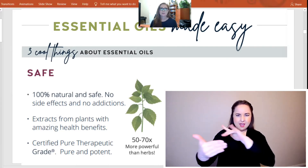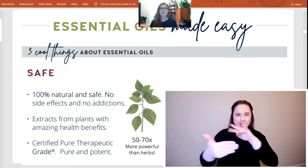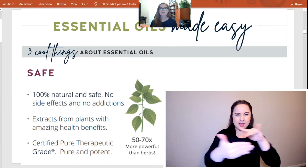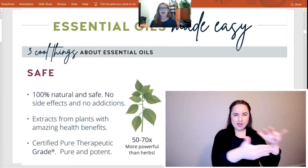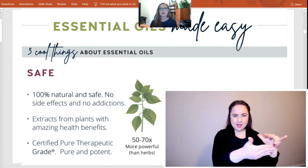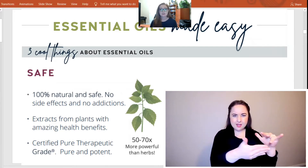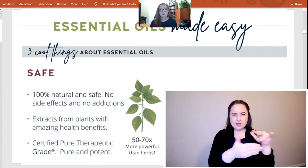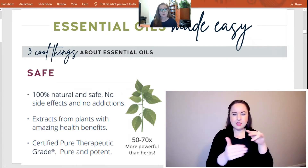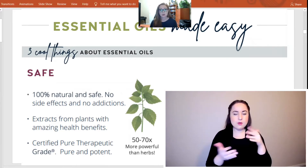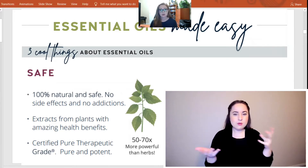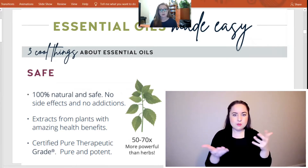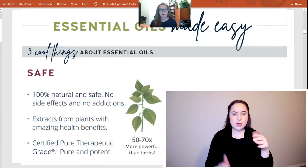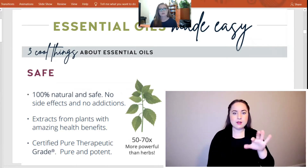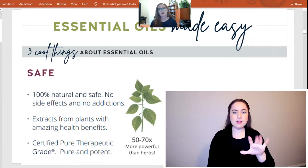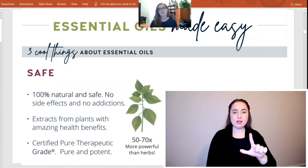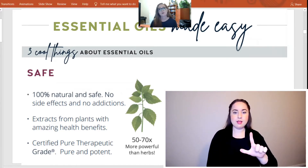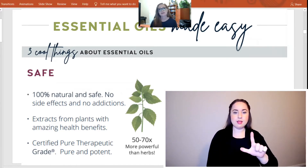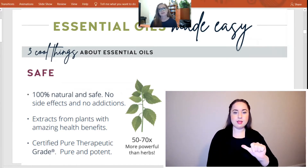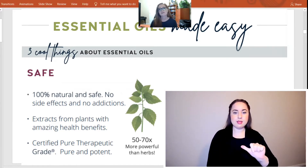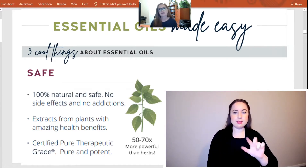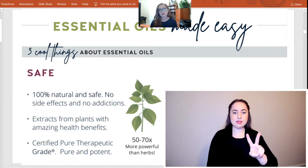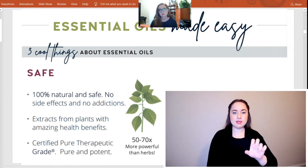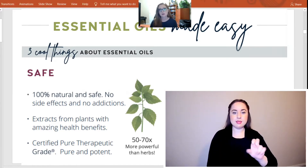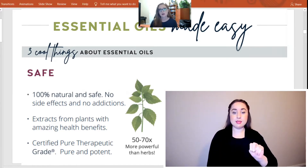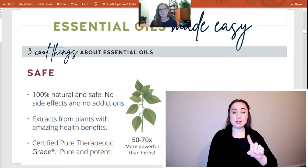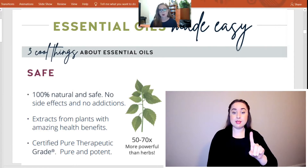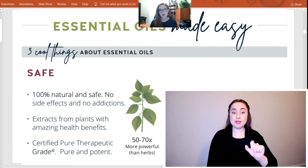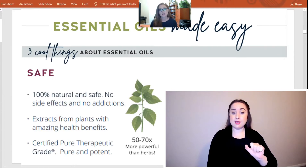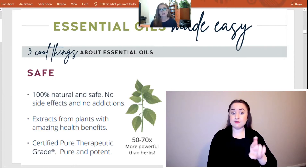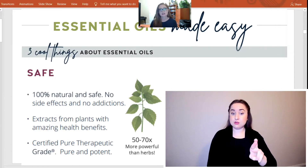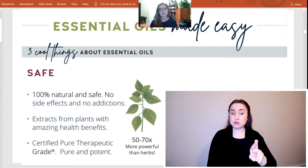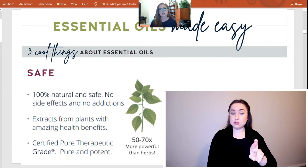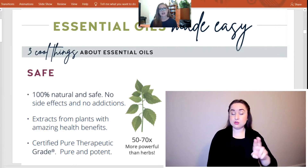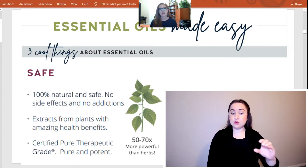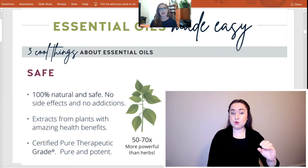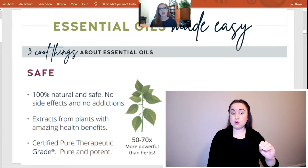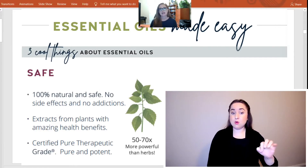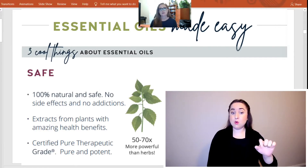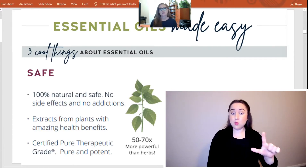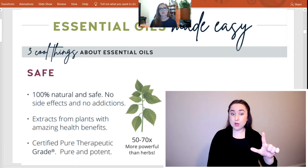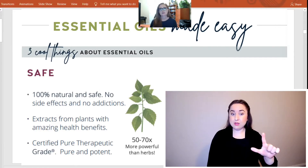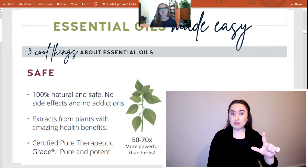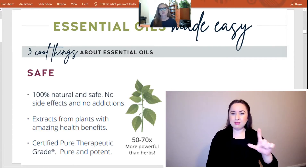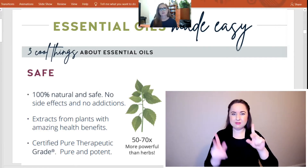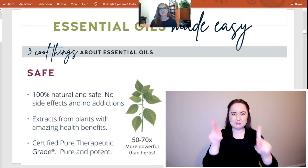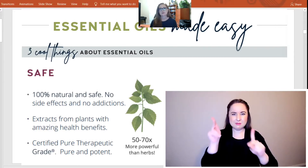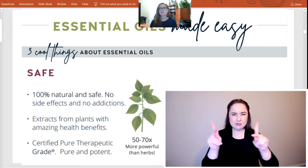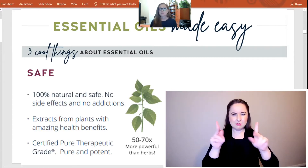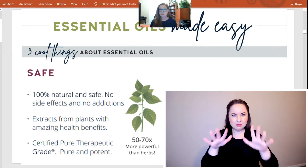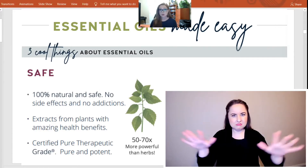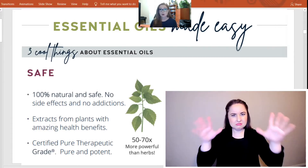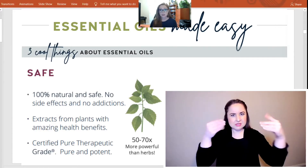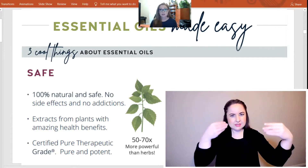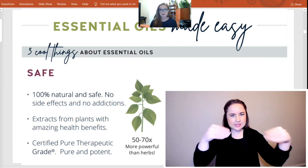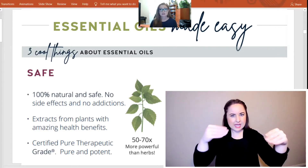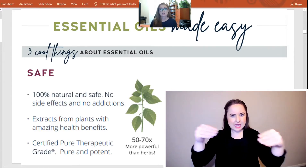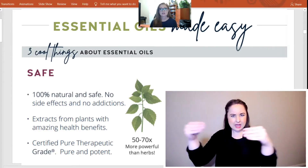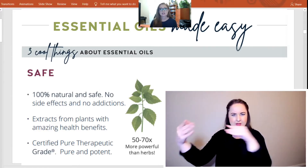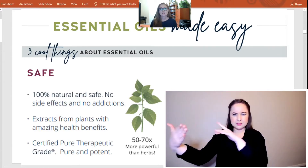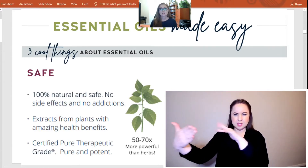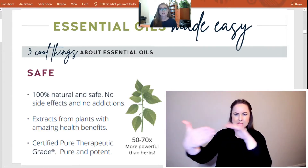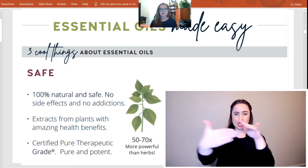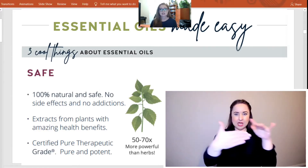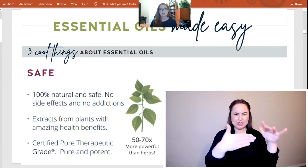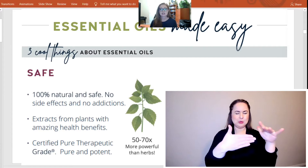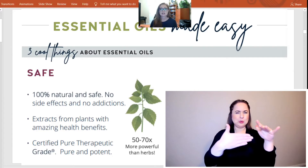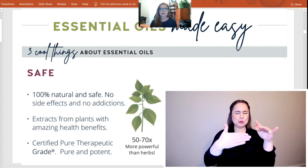with lavender oil of what's available on the market. And it was it was disturbing to